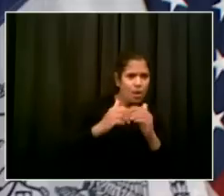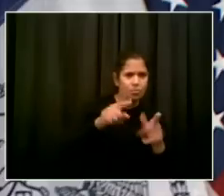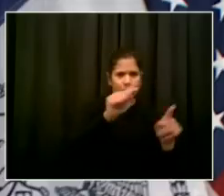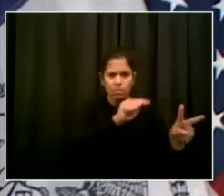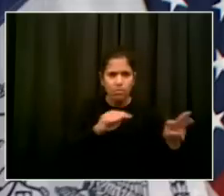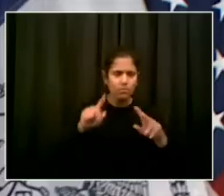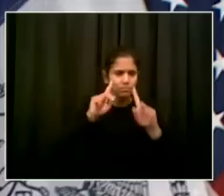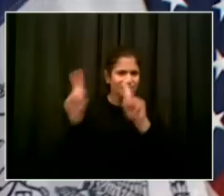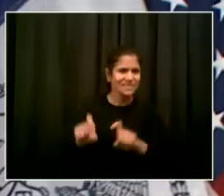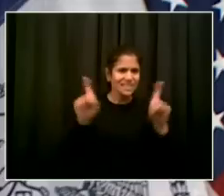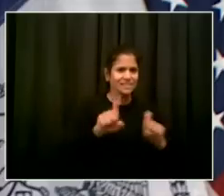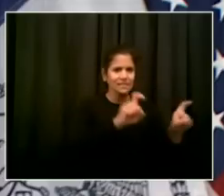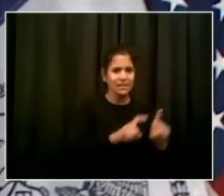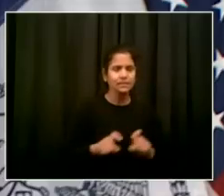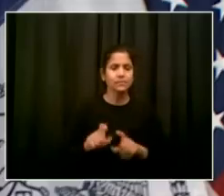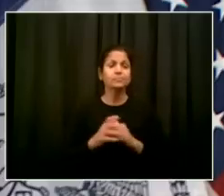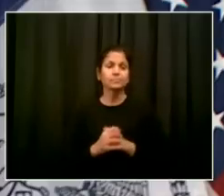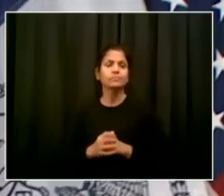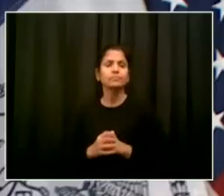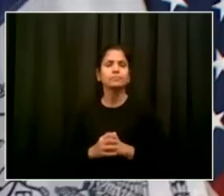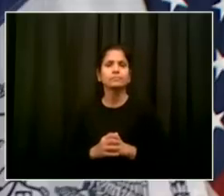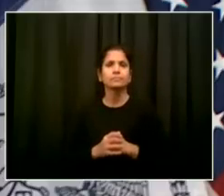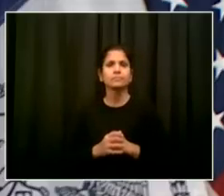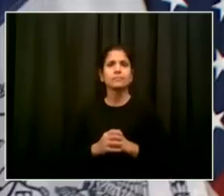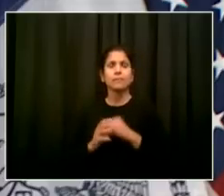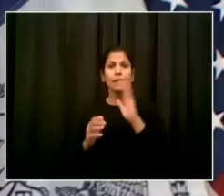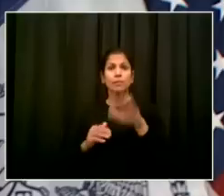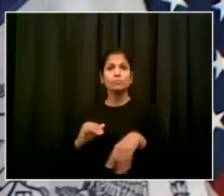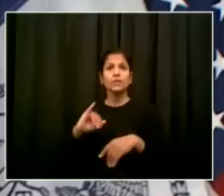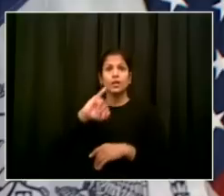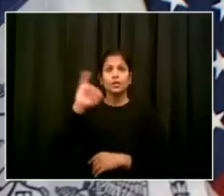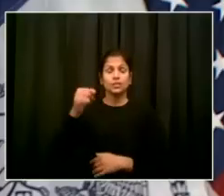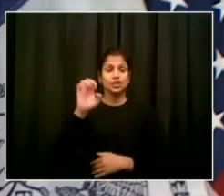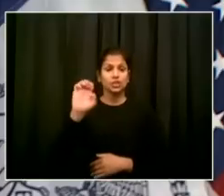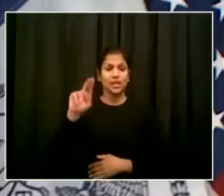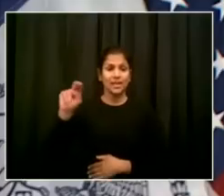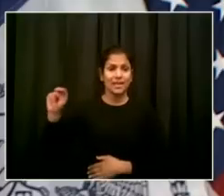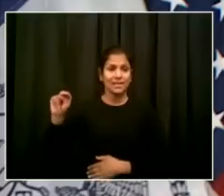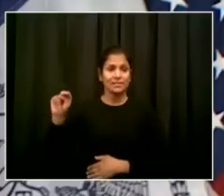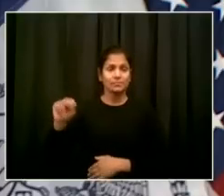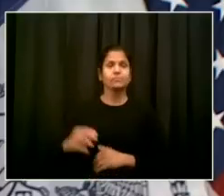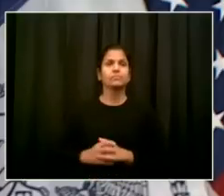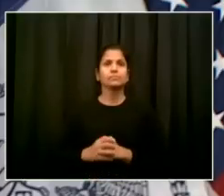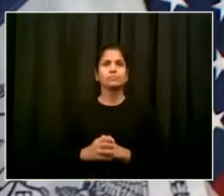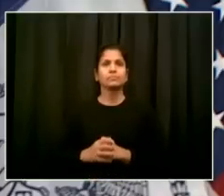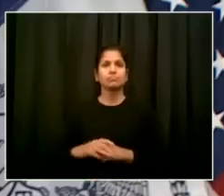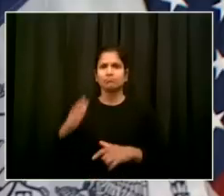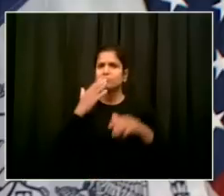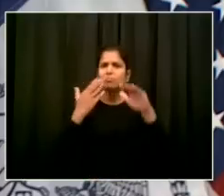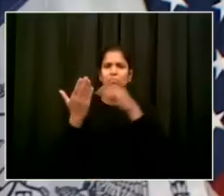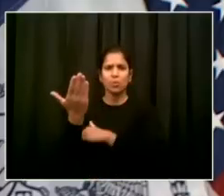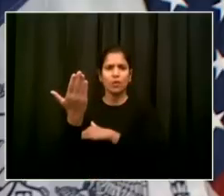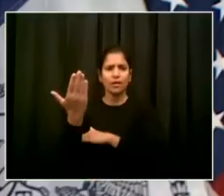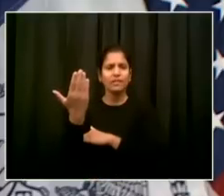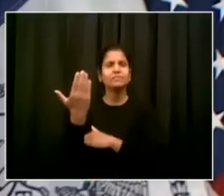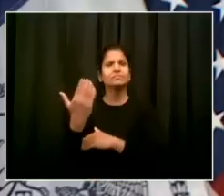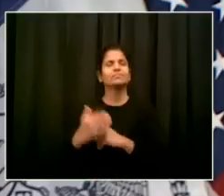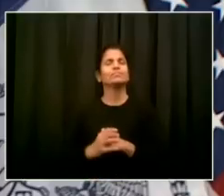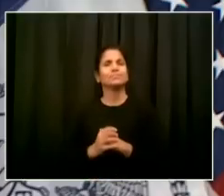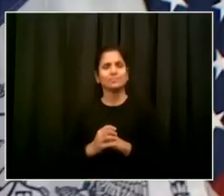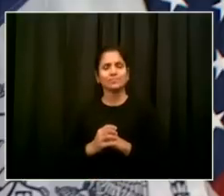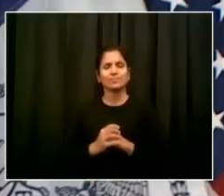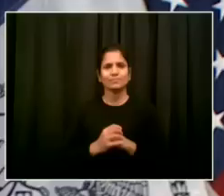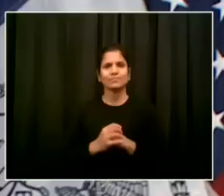Good morning, Mr. Mayor. How are you? Good, Jen. How are you doing? Okay. My first question is about